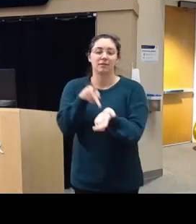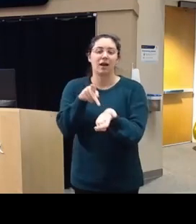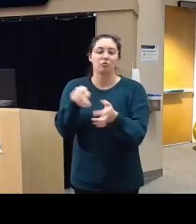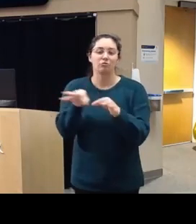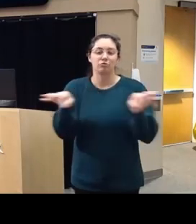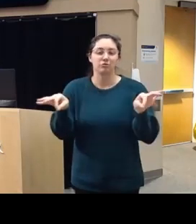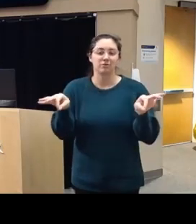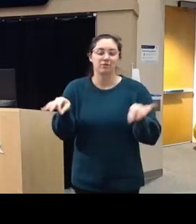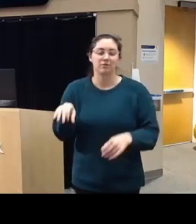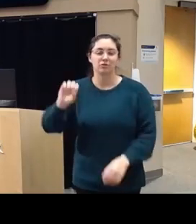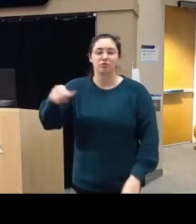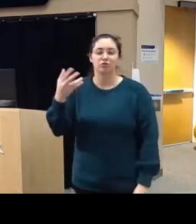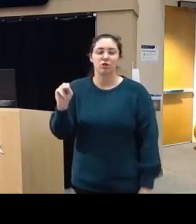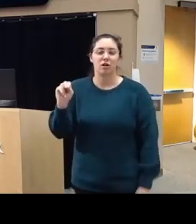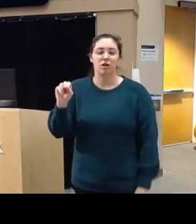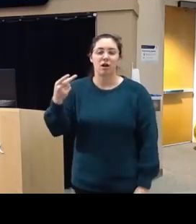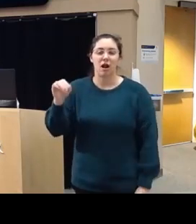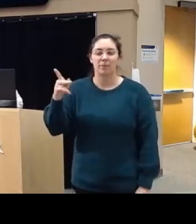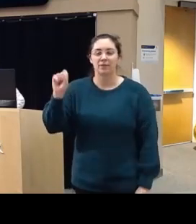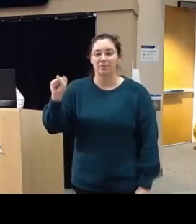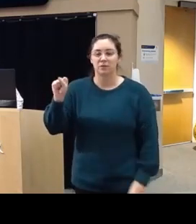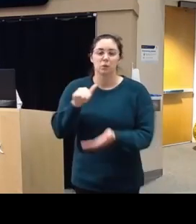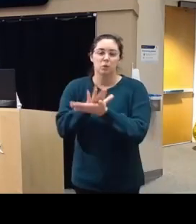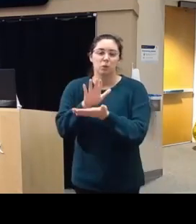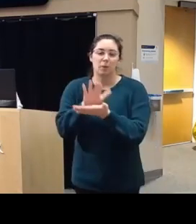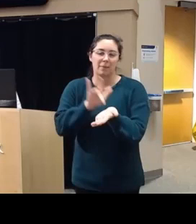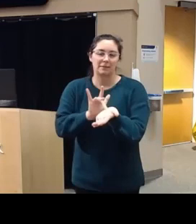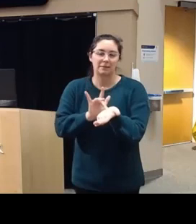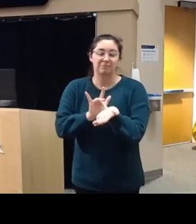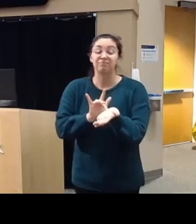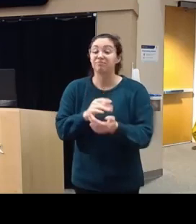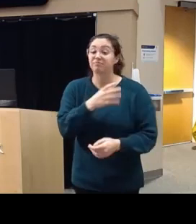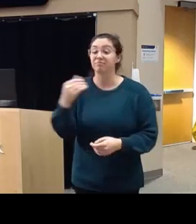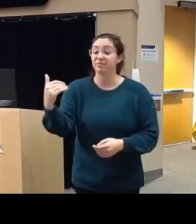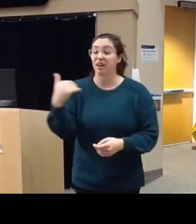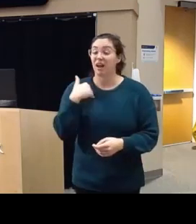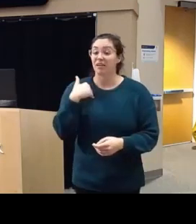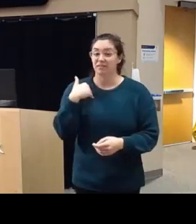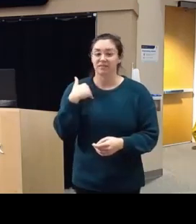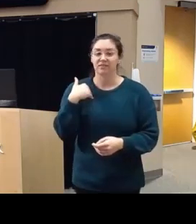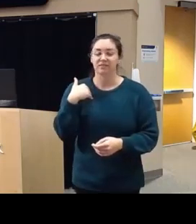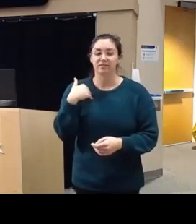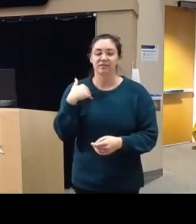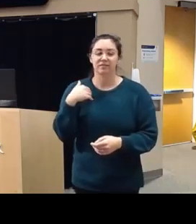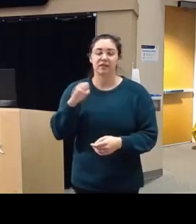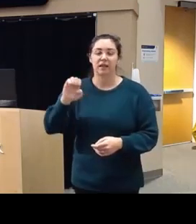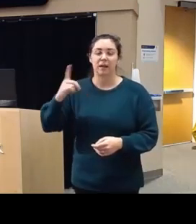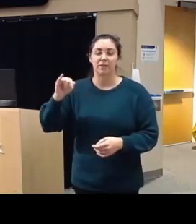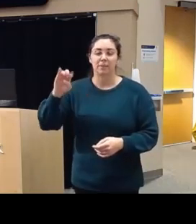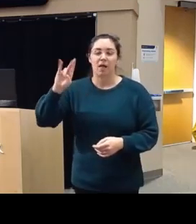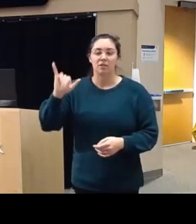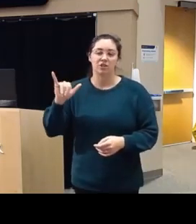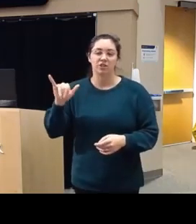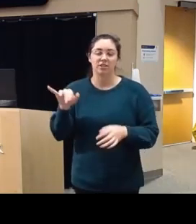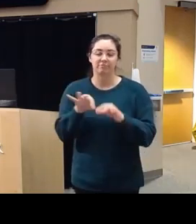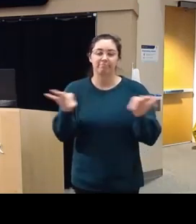Johns Hopkins Medical School, School of Medicine. And she also holds an appointment in epidemiology and health policy